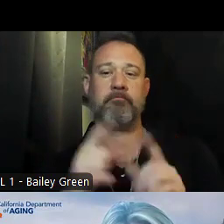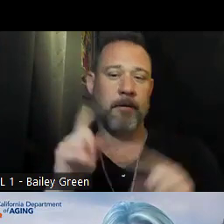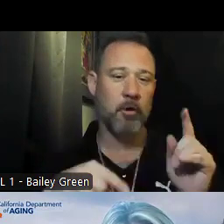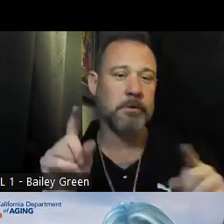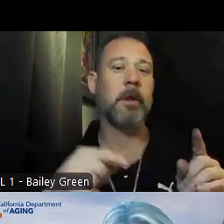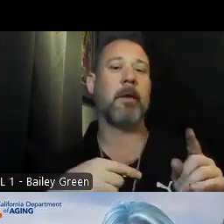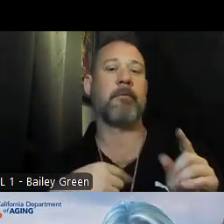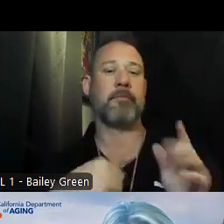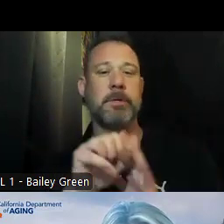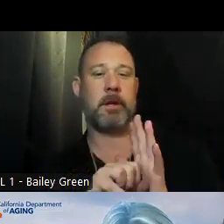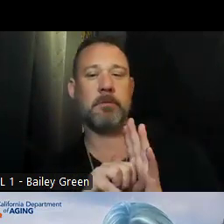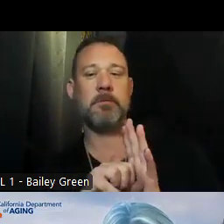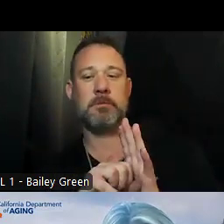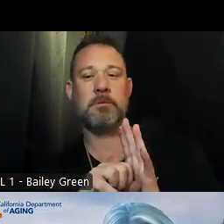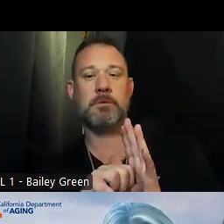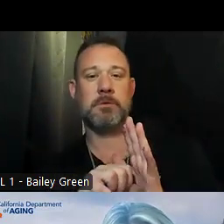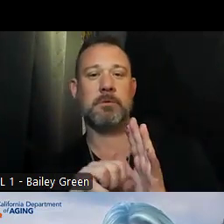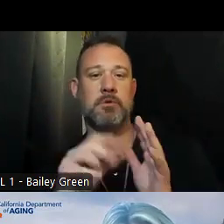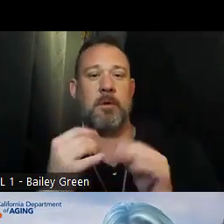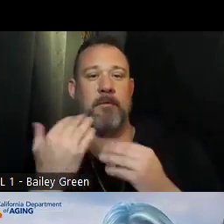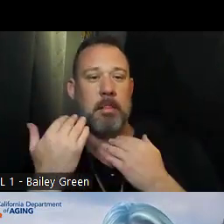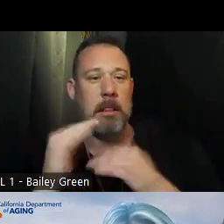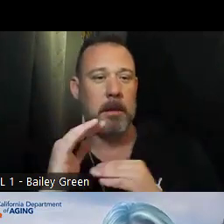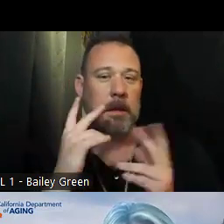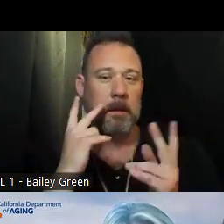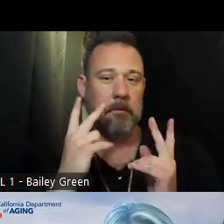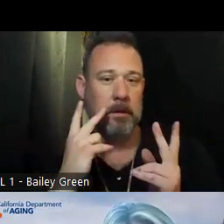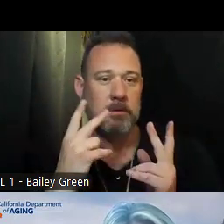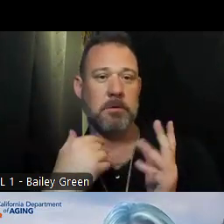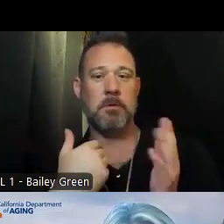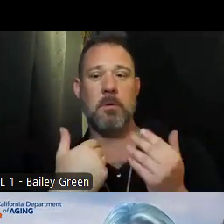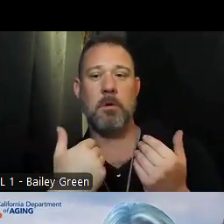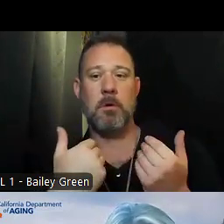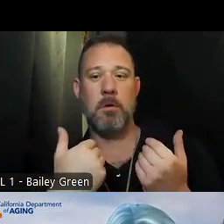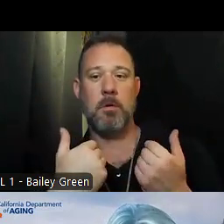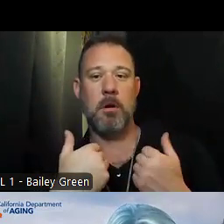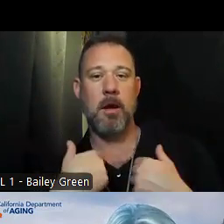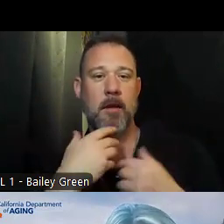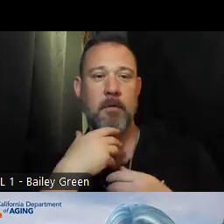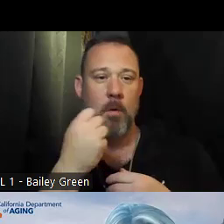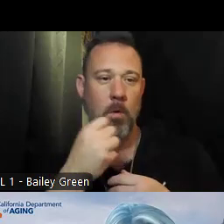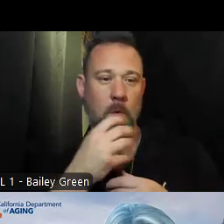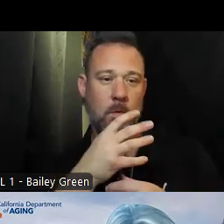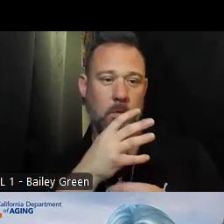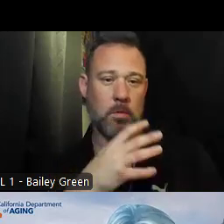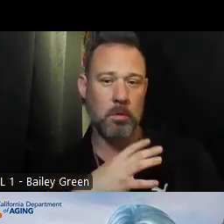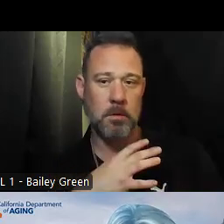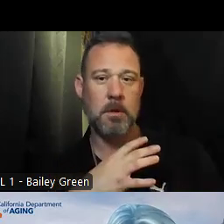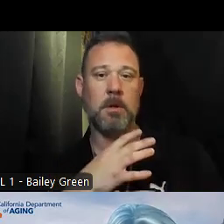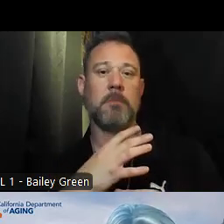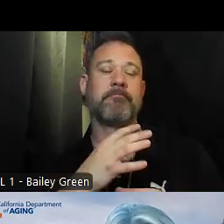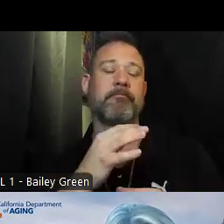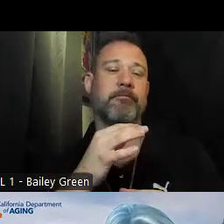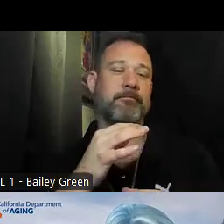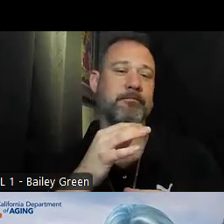those who are limited vision, we have older women, African